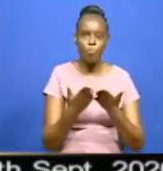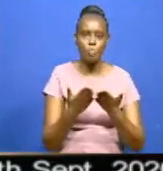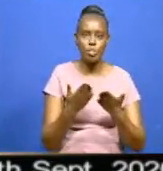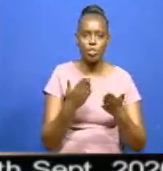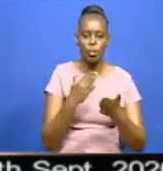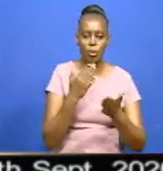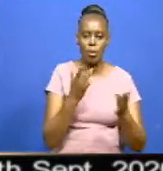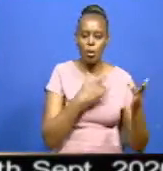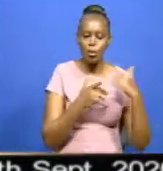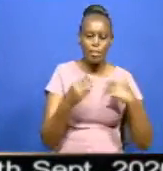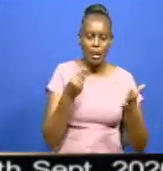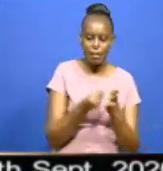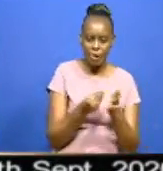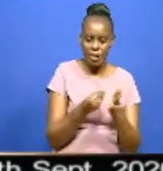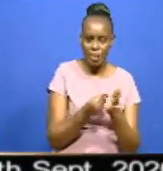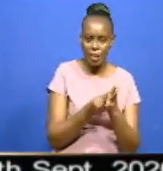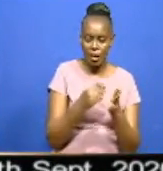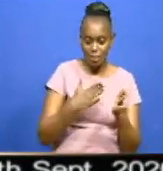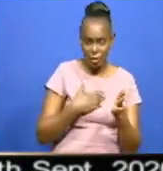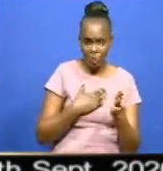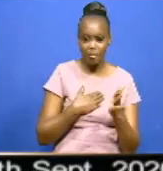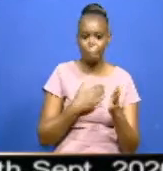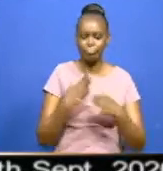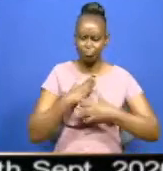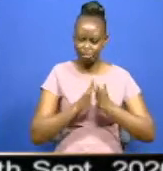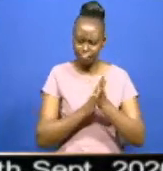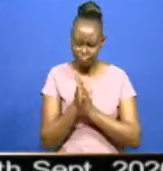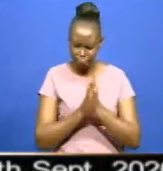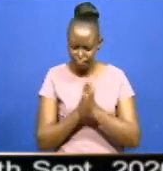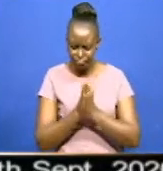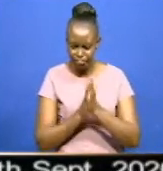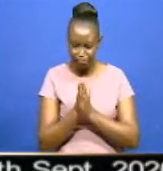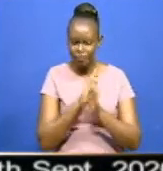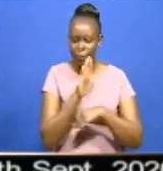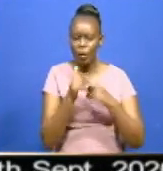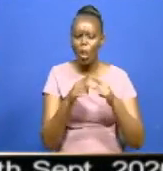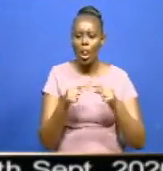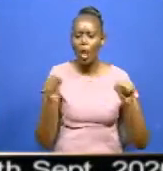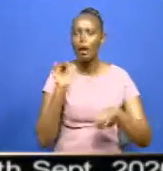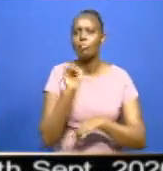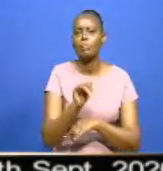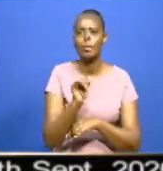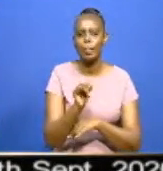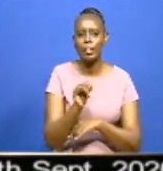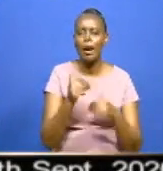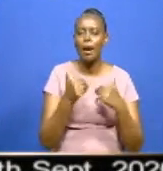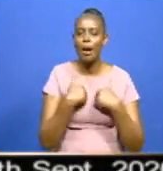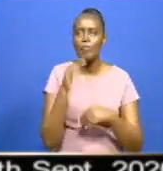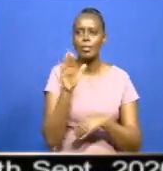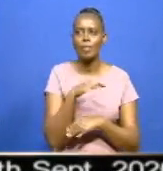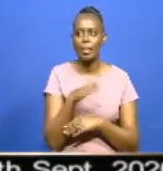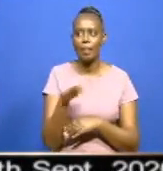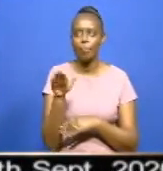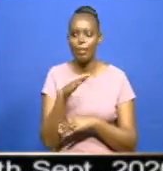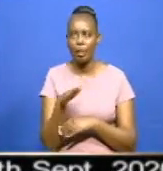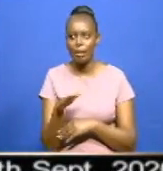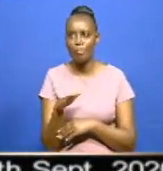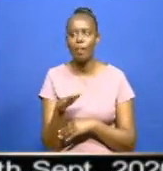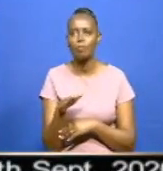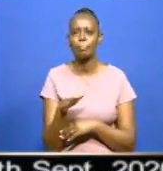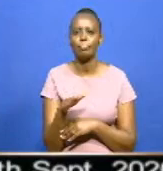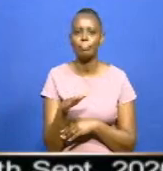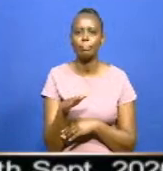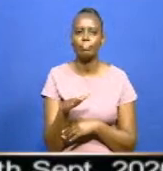finance, I was very much impressed that for all that long, she has never Honorable